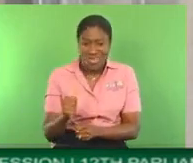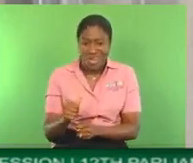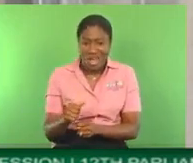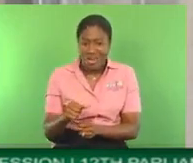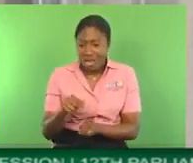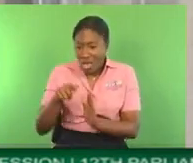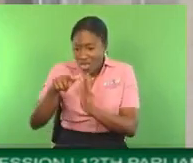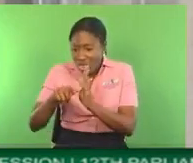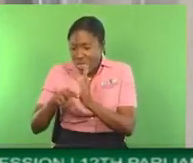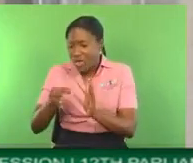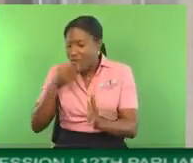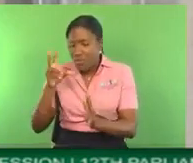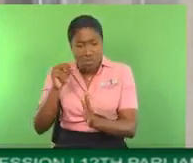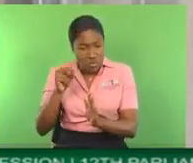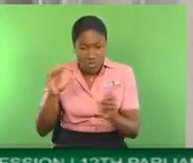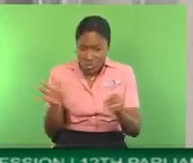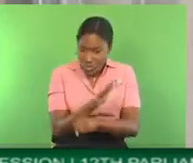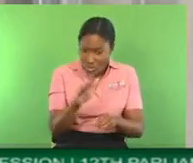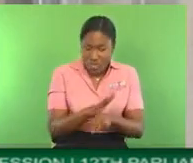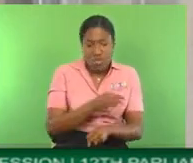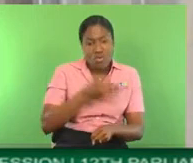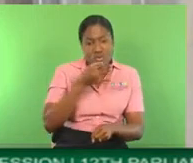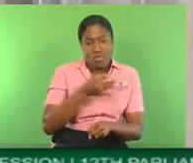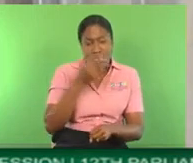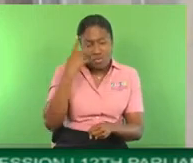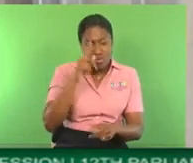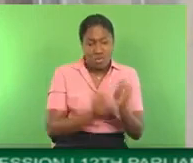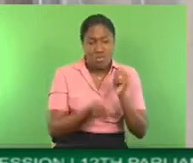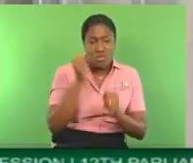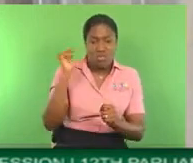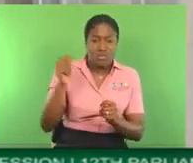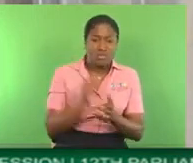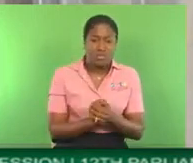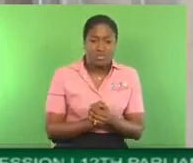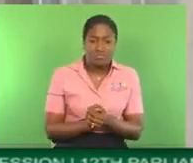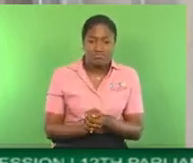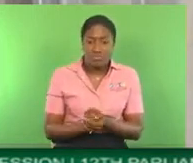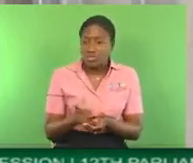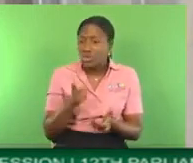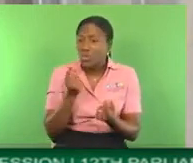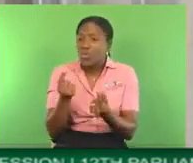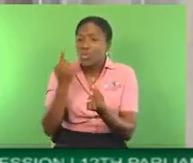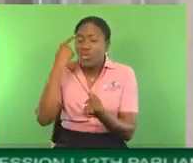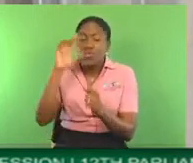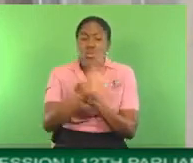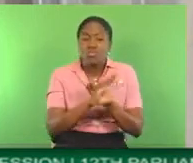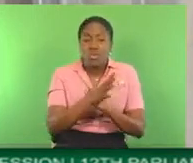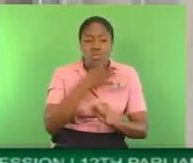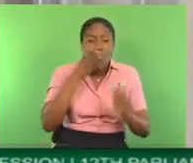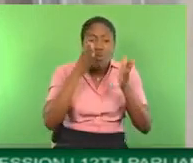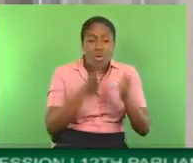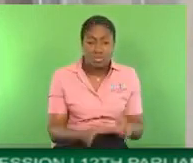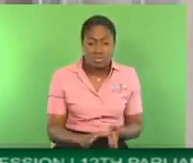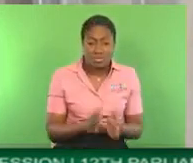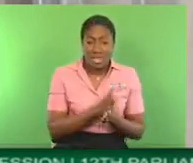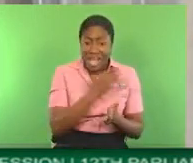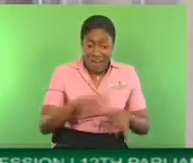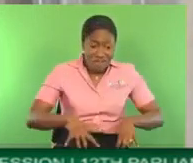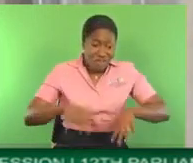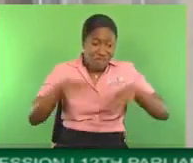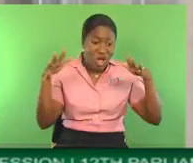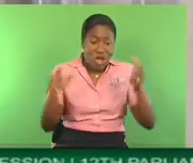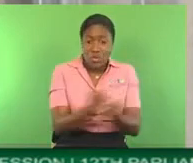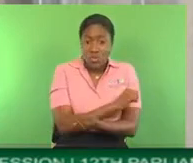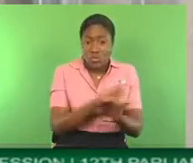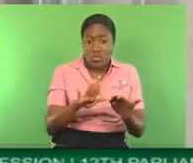insecurity, food security. Where are the measures to protect these hardworking farmers and the havoc that these floods wreak on